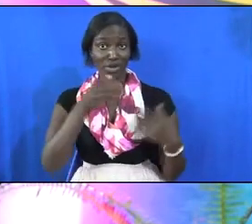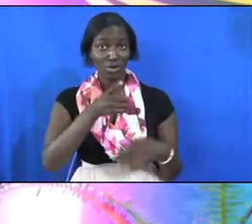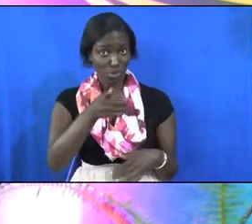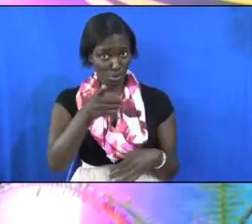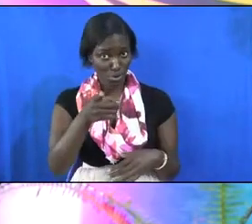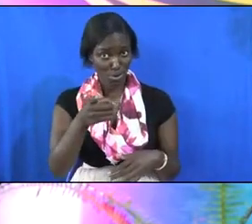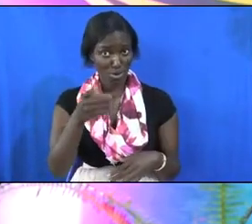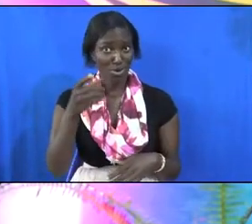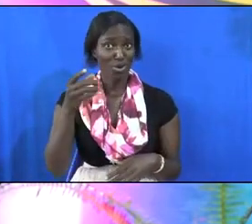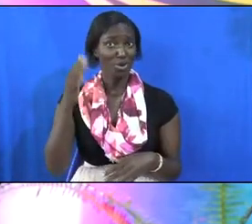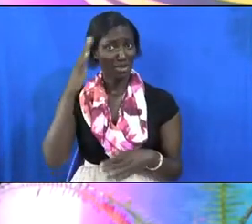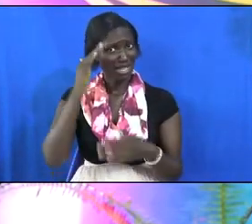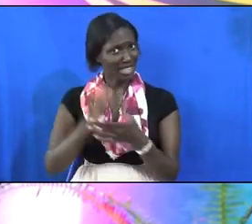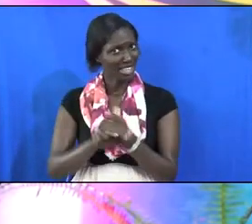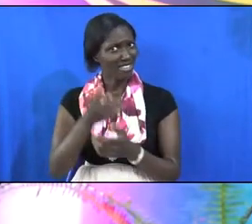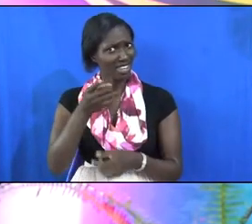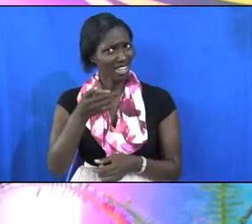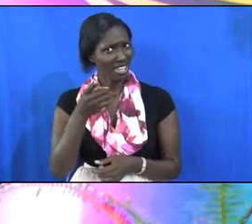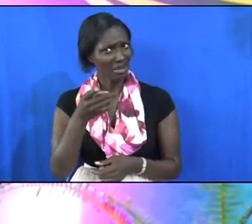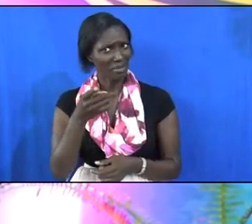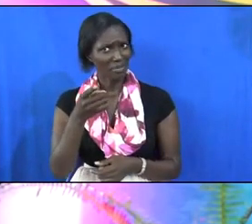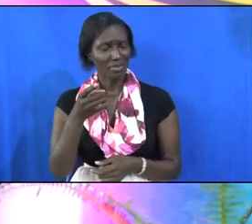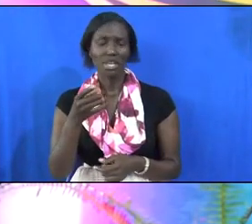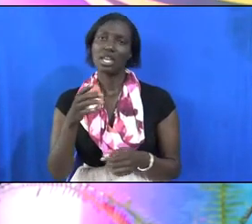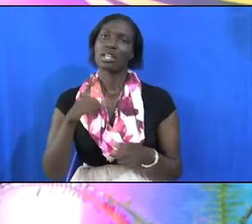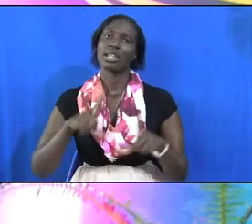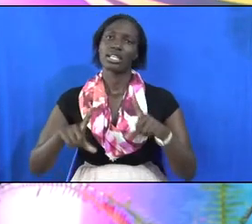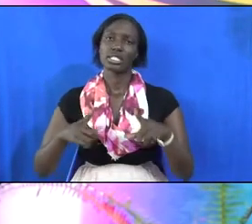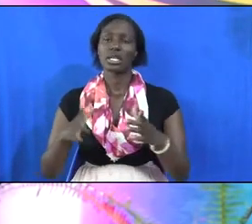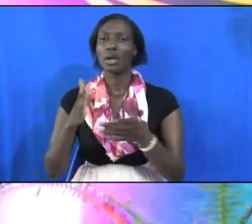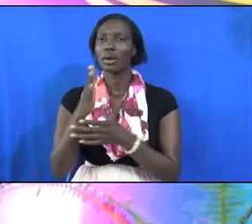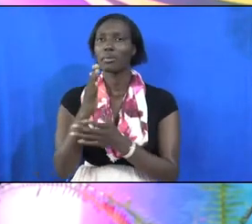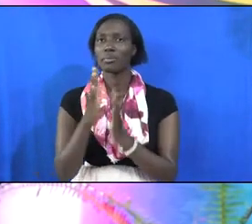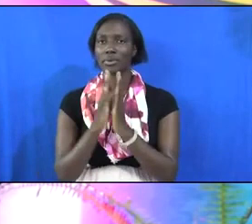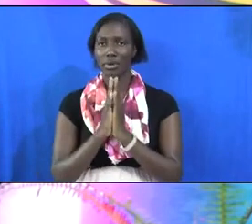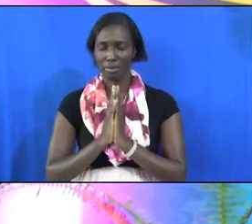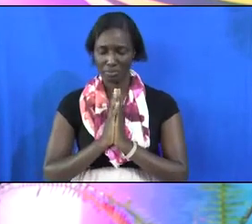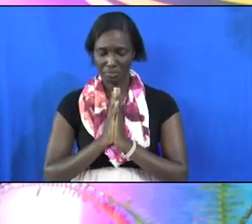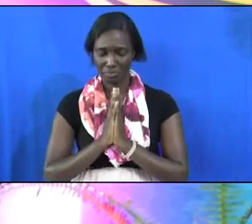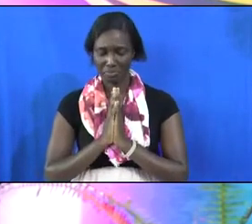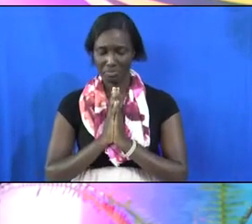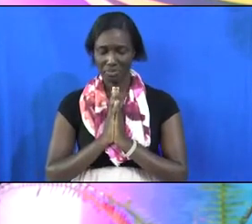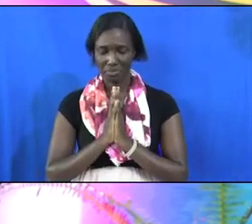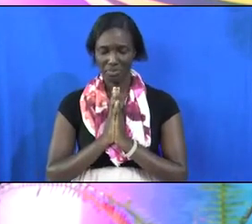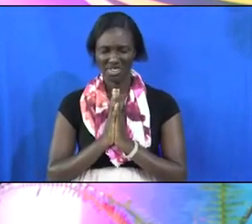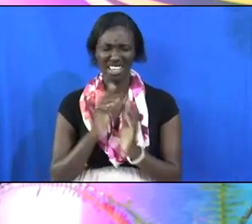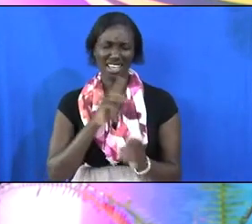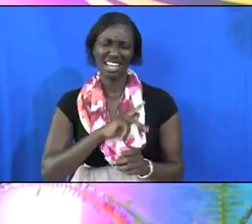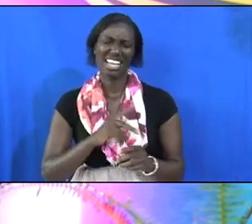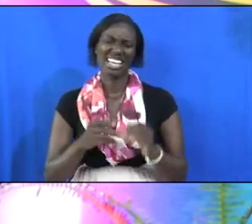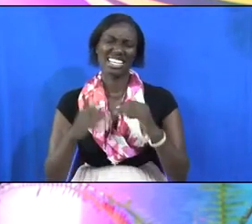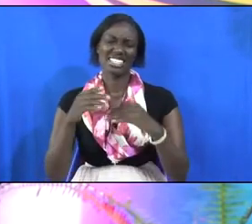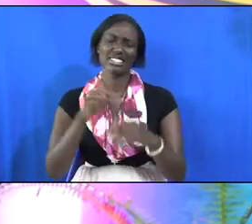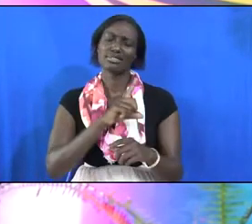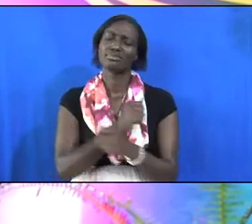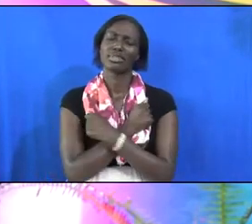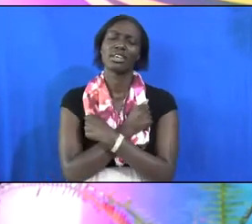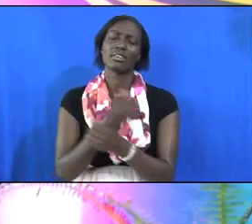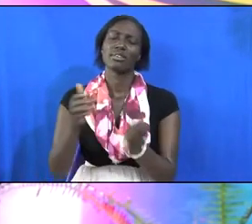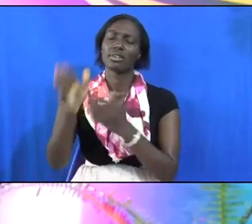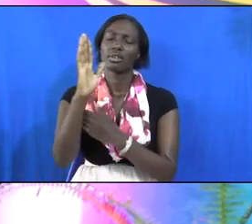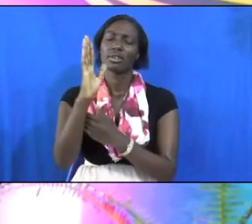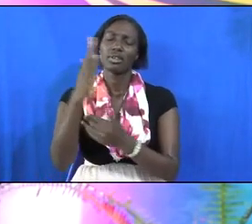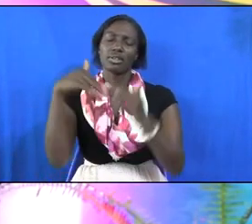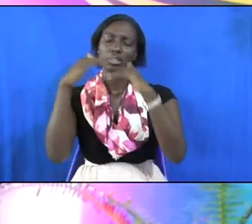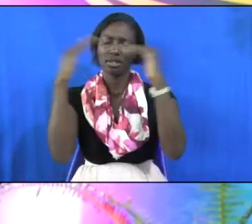him? If you will, let's pray. Our kind and loving Father in heaven, we thank